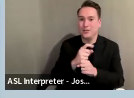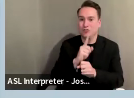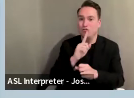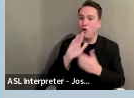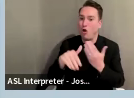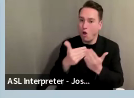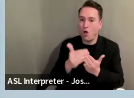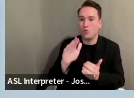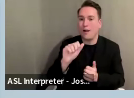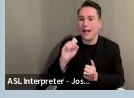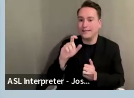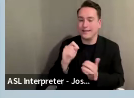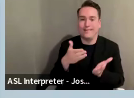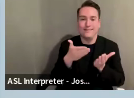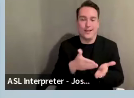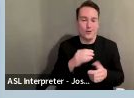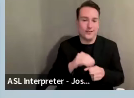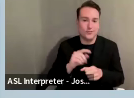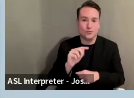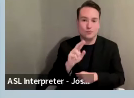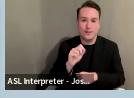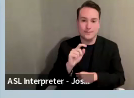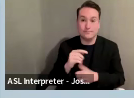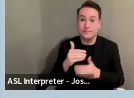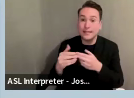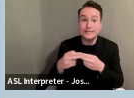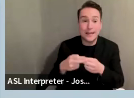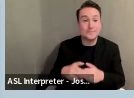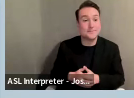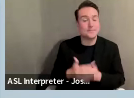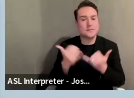Michael. So let's look at the difference of